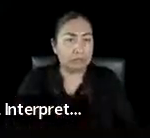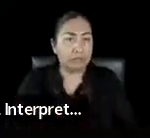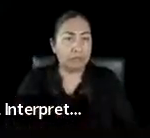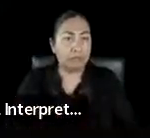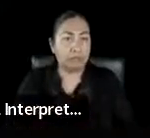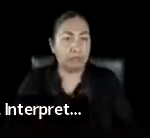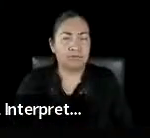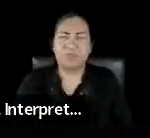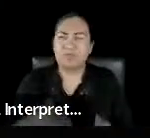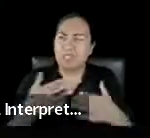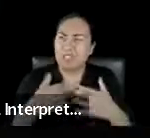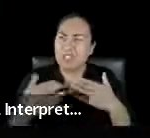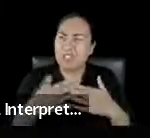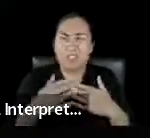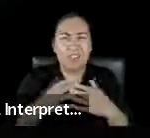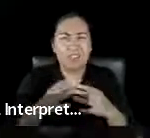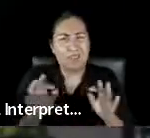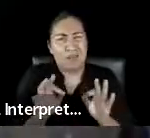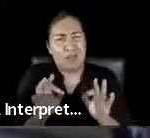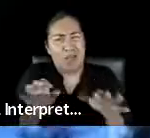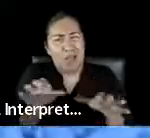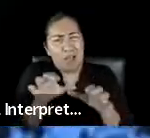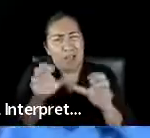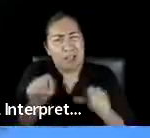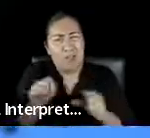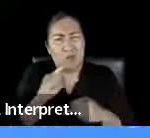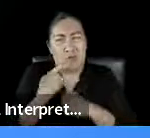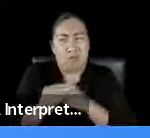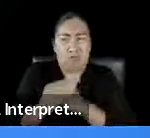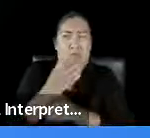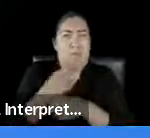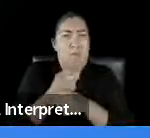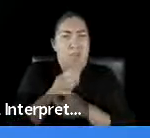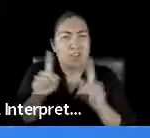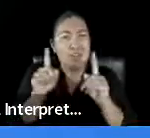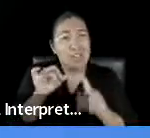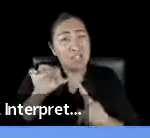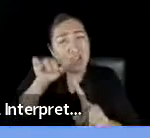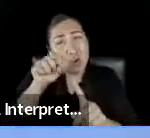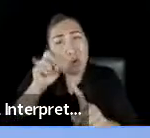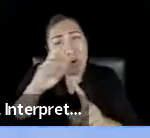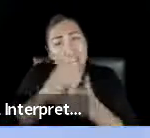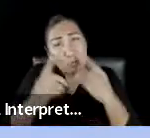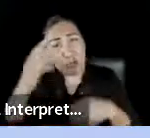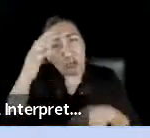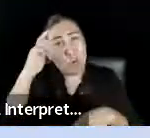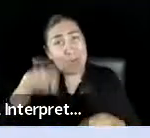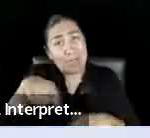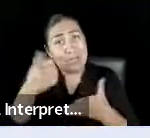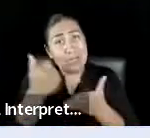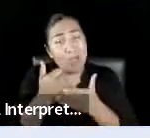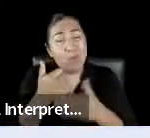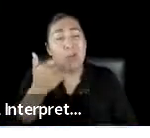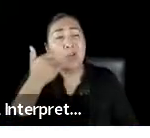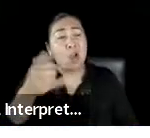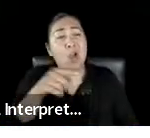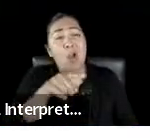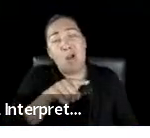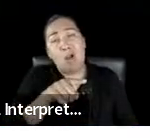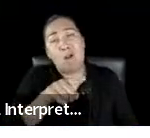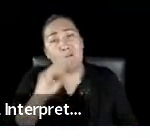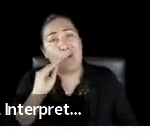even the smallest actions can be the difference in someone's life. If you or someone you know needs help, call